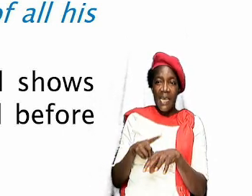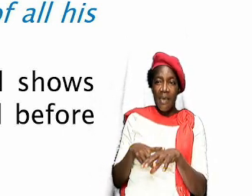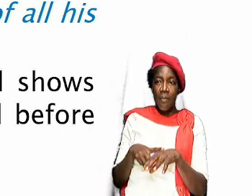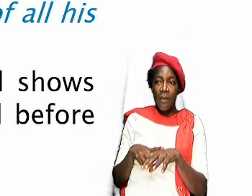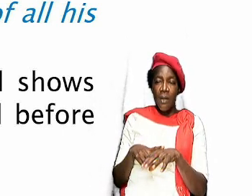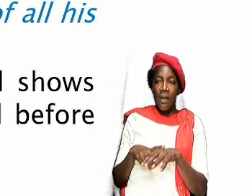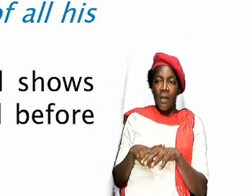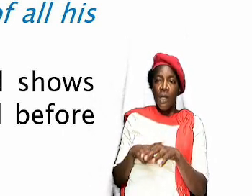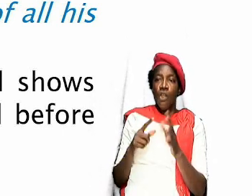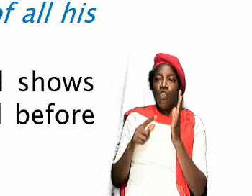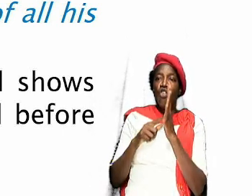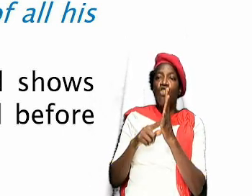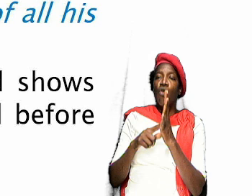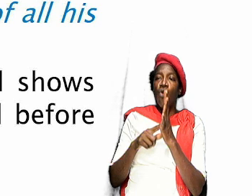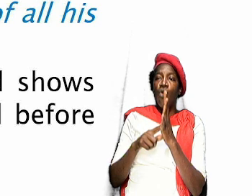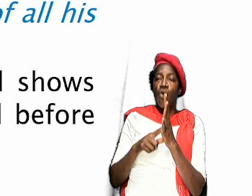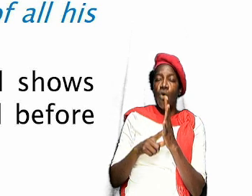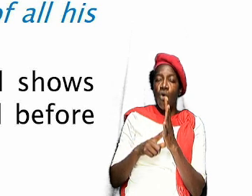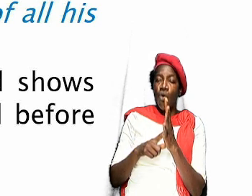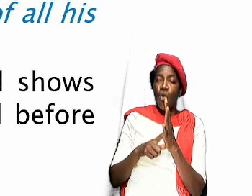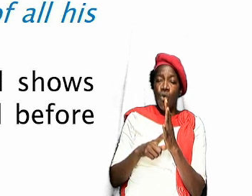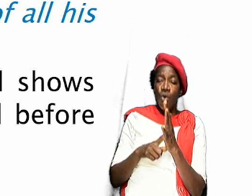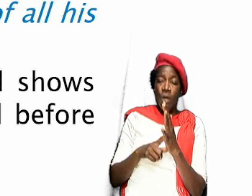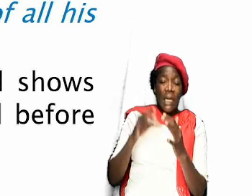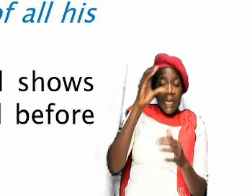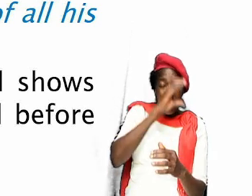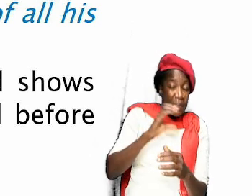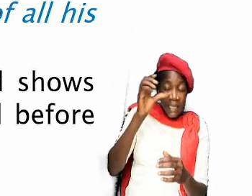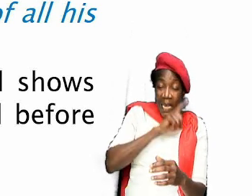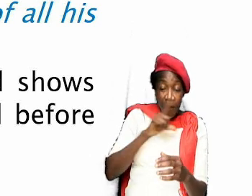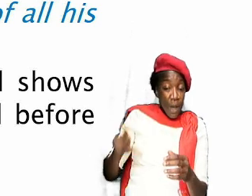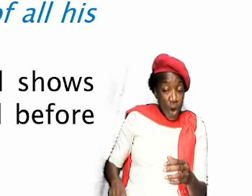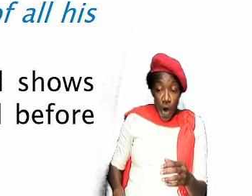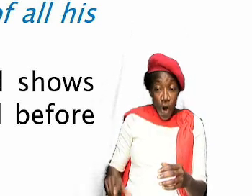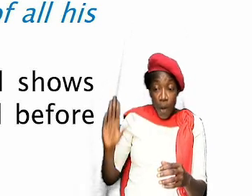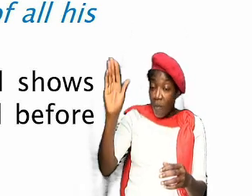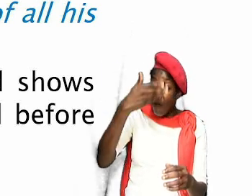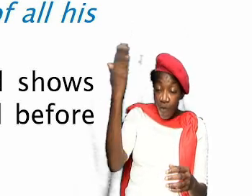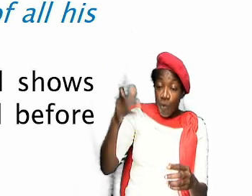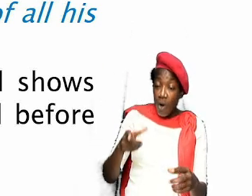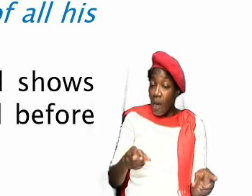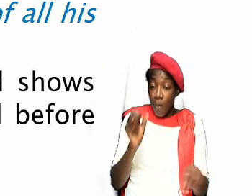that he was a man that seeks the Lord before he acted.